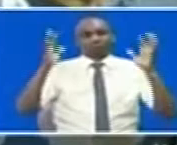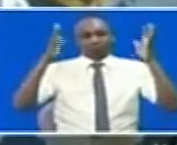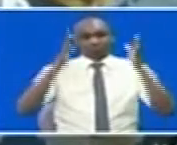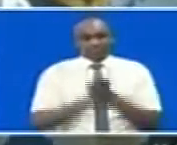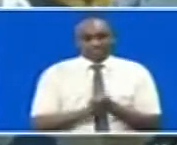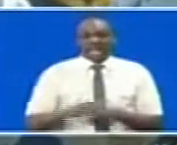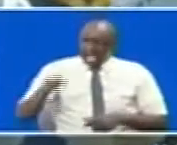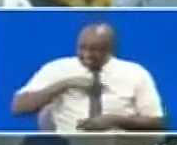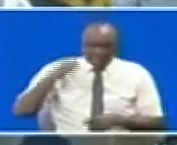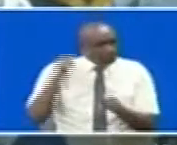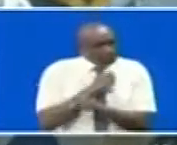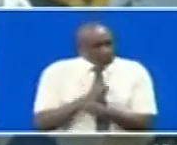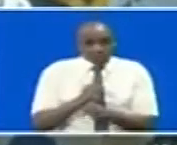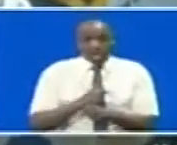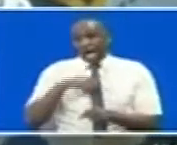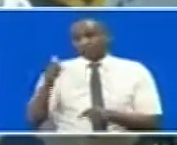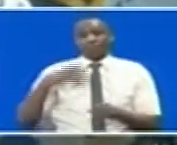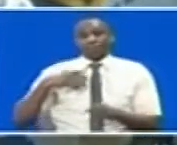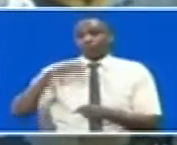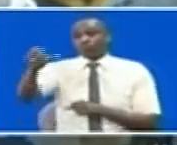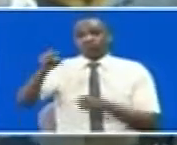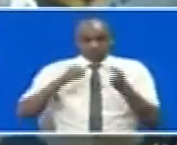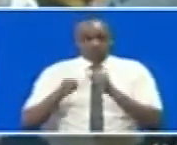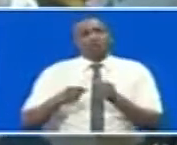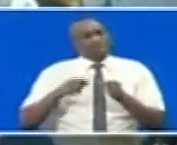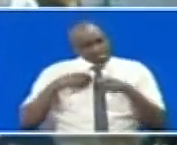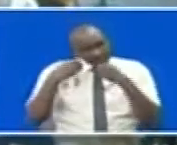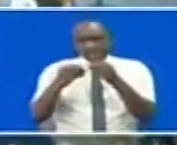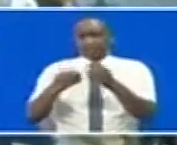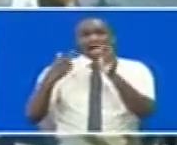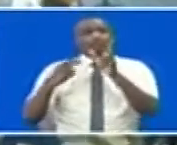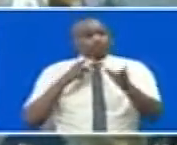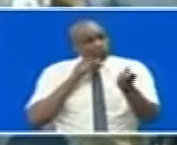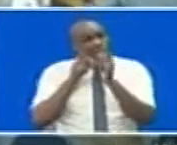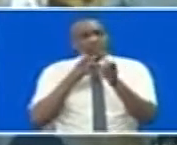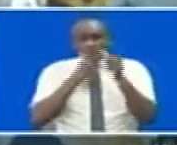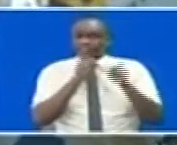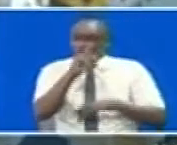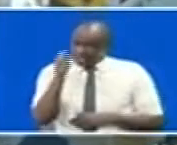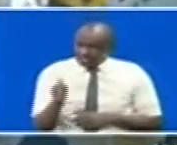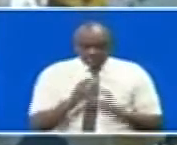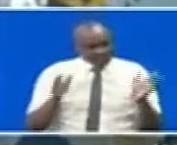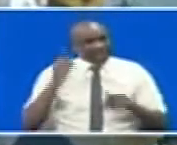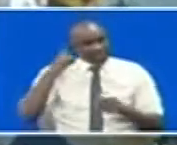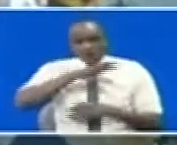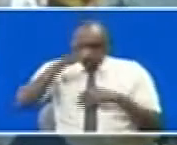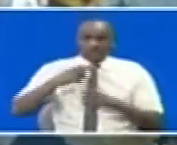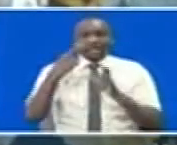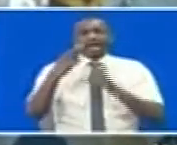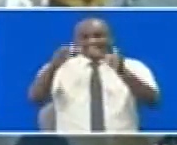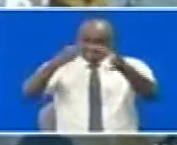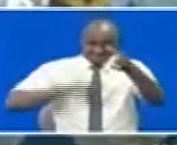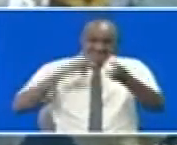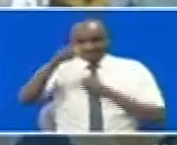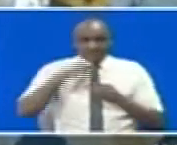We cannot arm citizens to fight each other. We can only disarm them because we